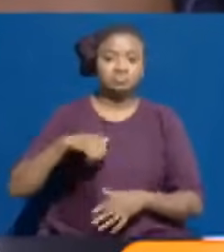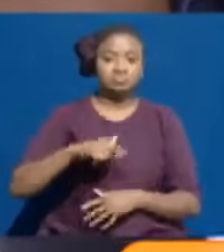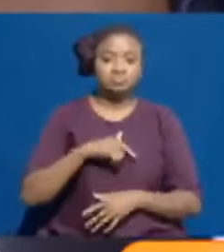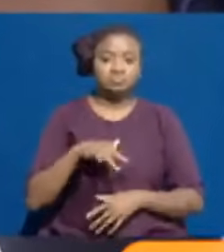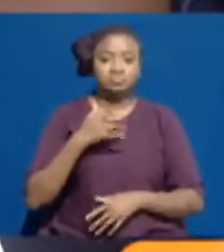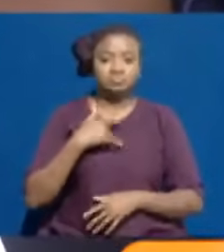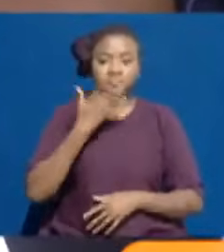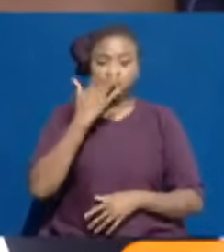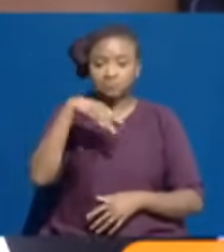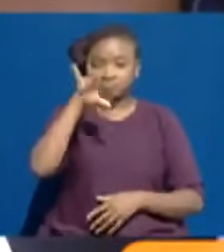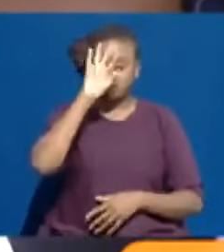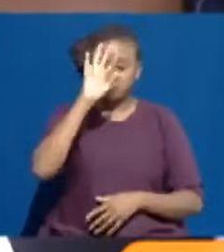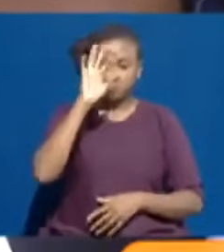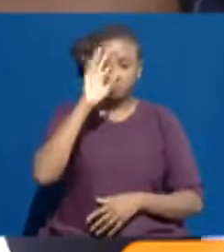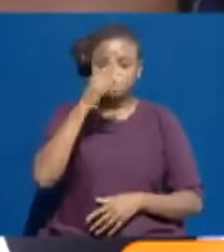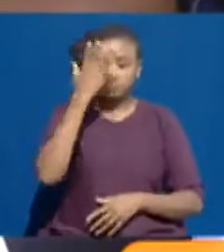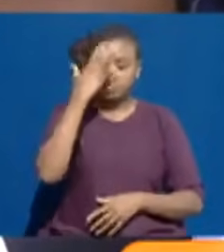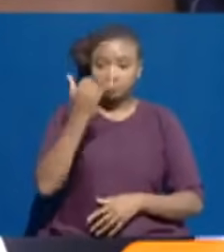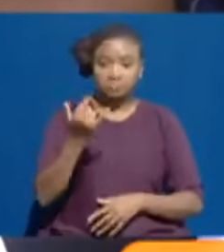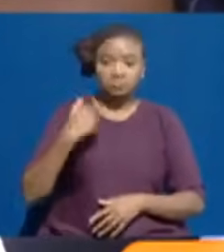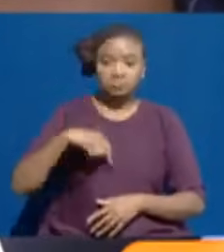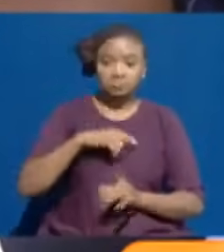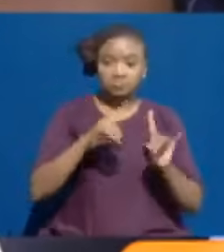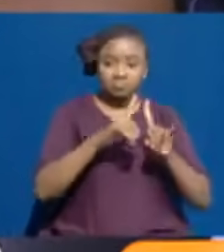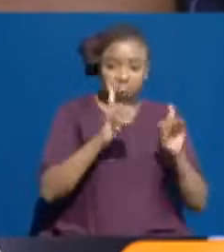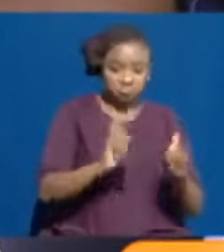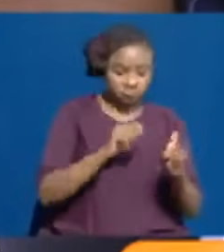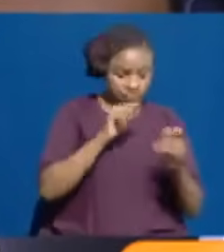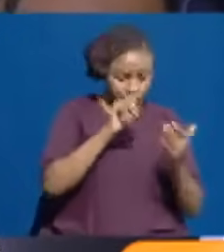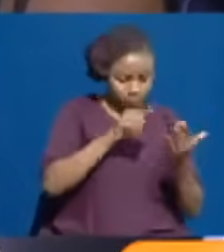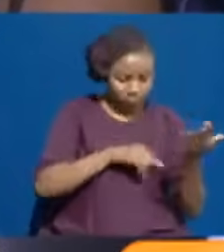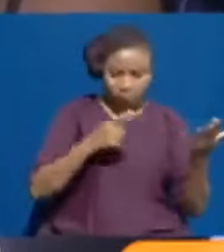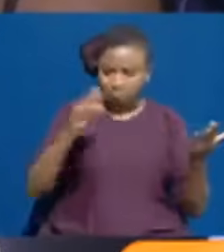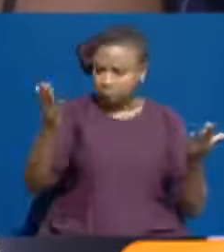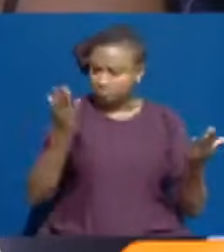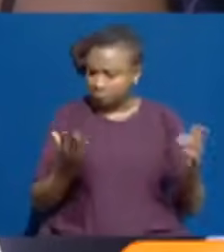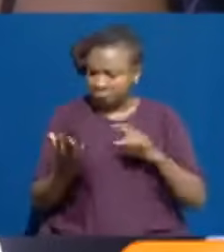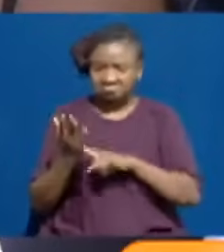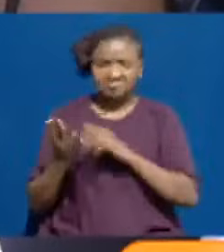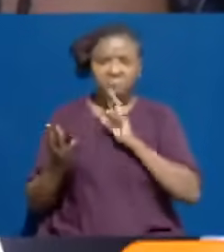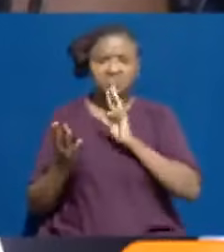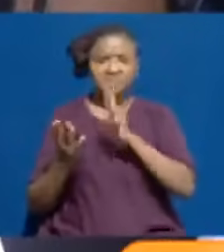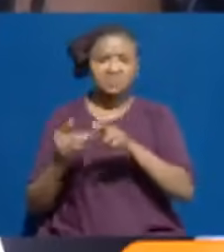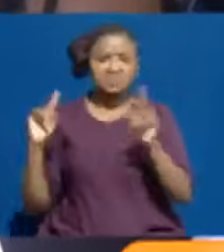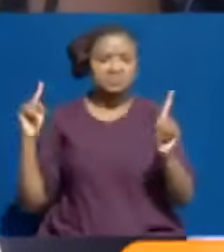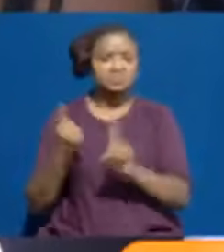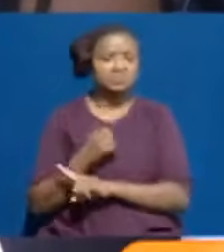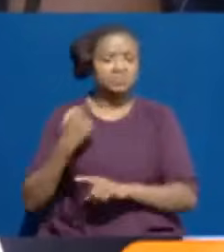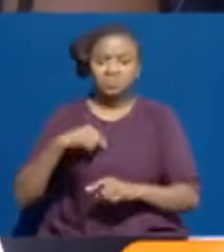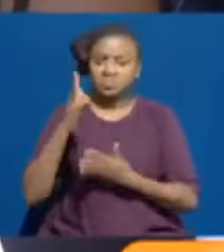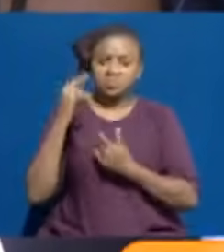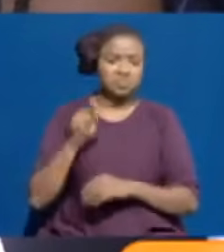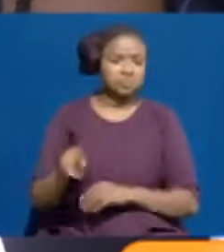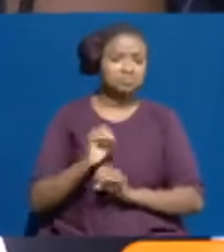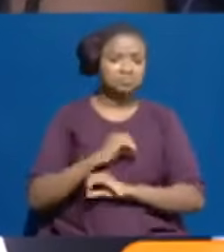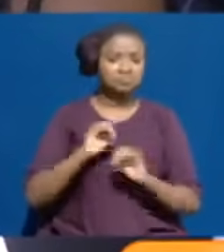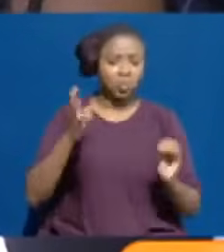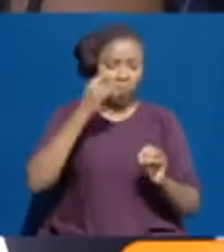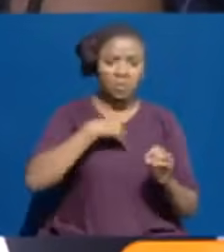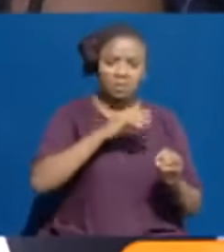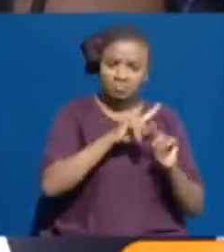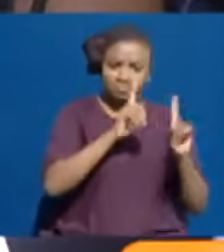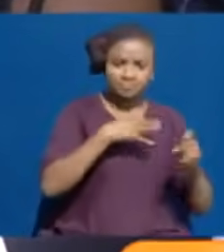saw because it was not what we had expected to get, each and every one of us. Every single student out here who